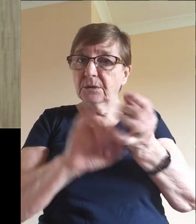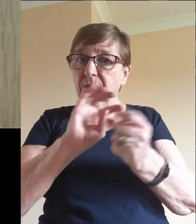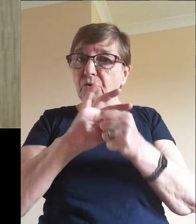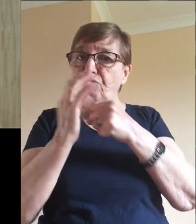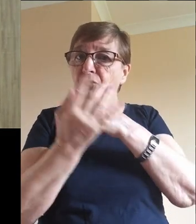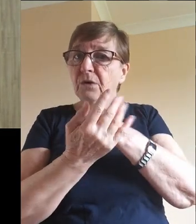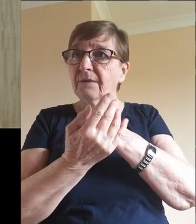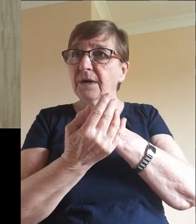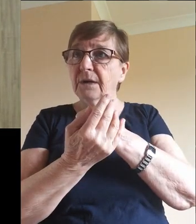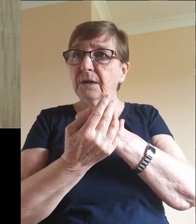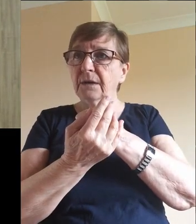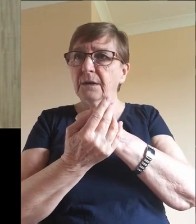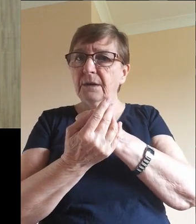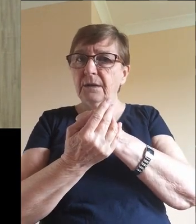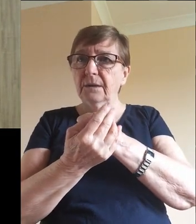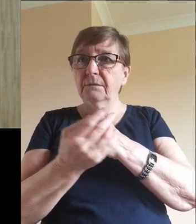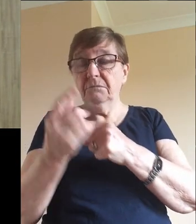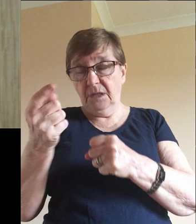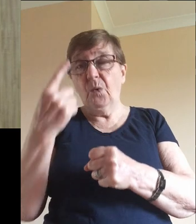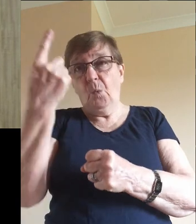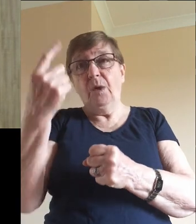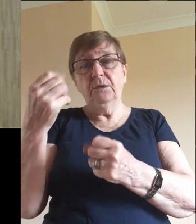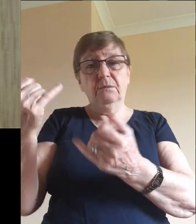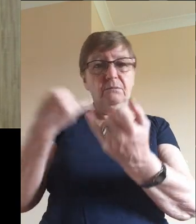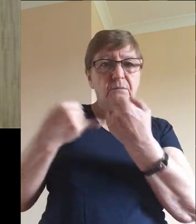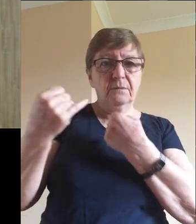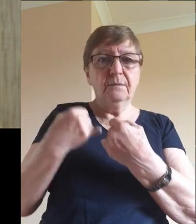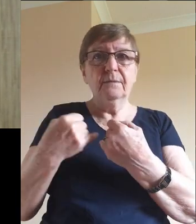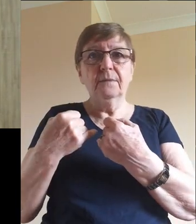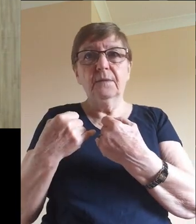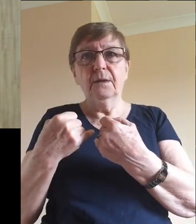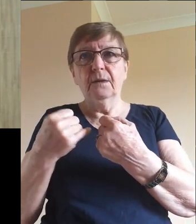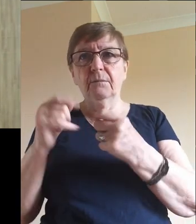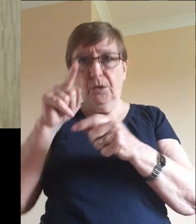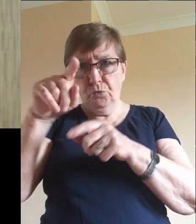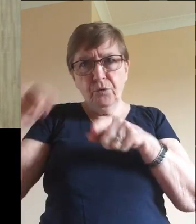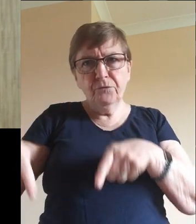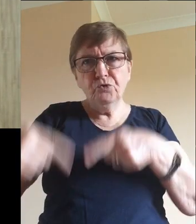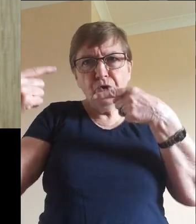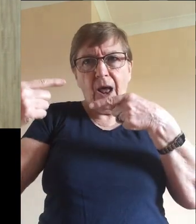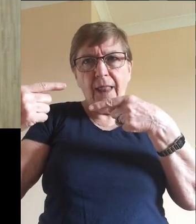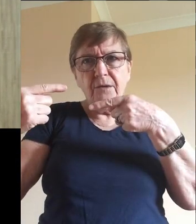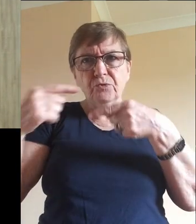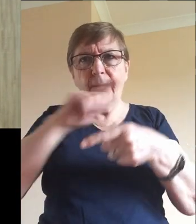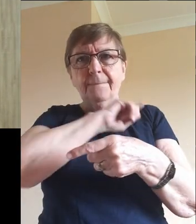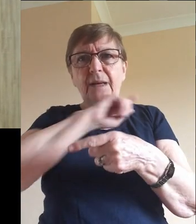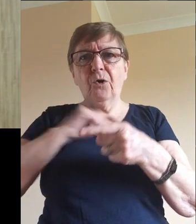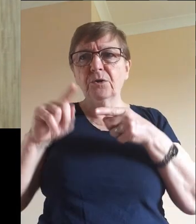particularly and personally when you are challenged, and in particular challenged for being a follower of Jesus.